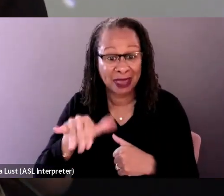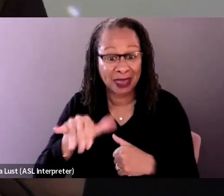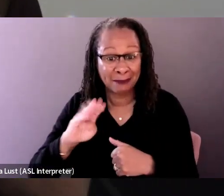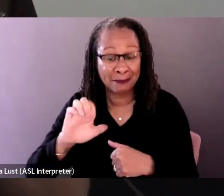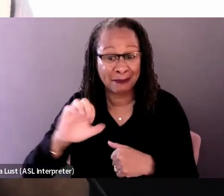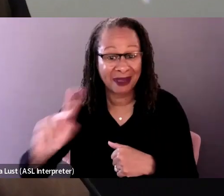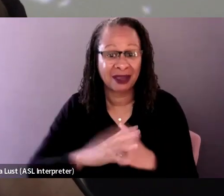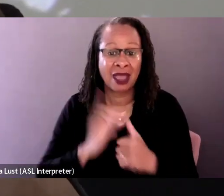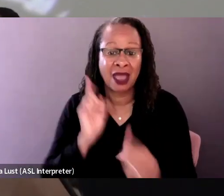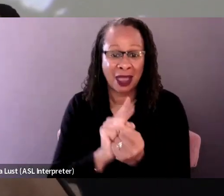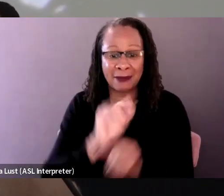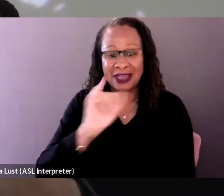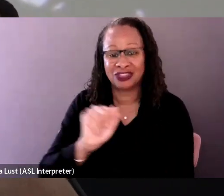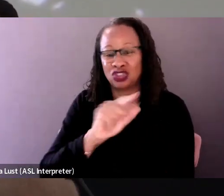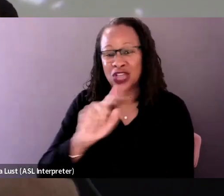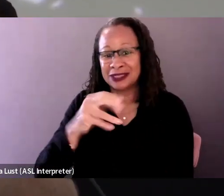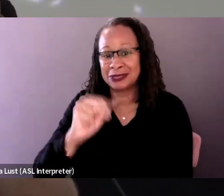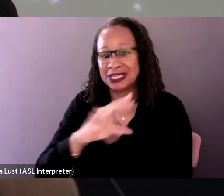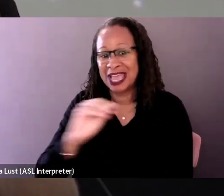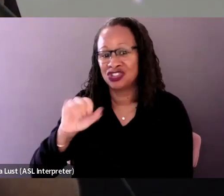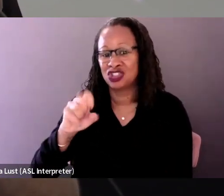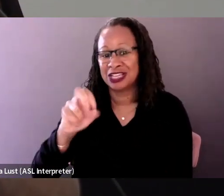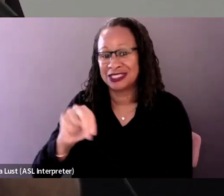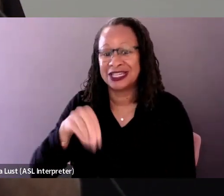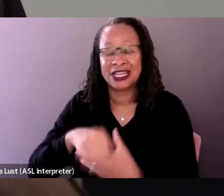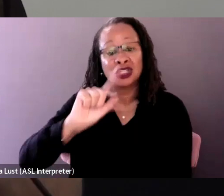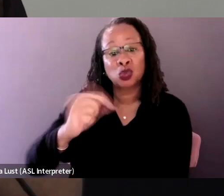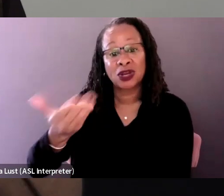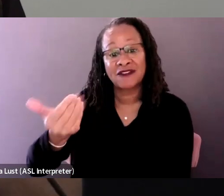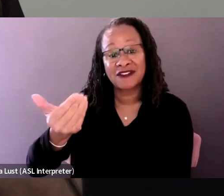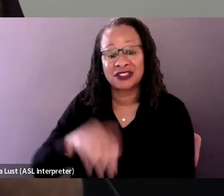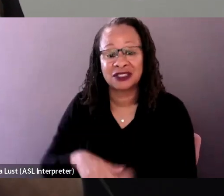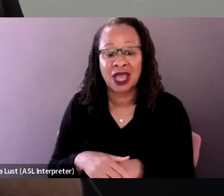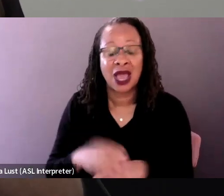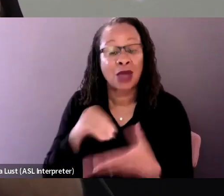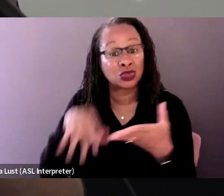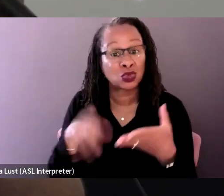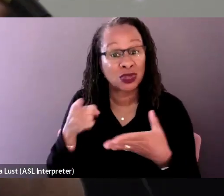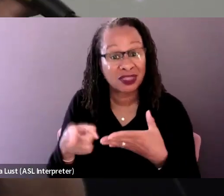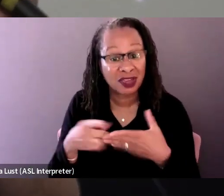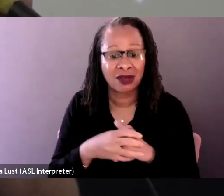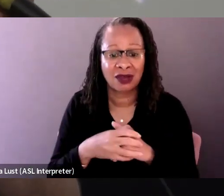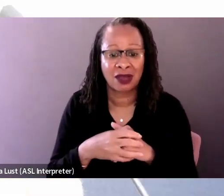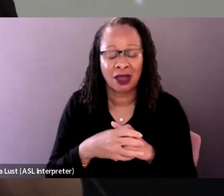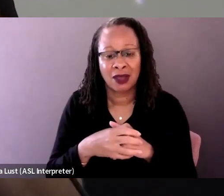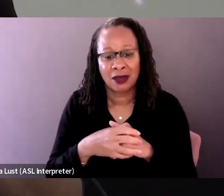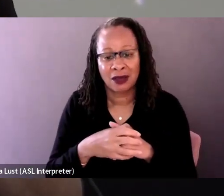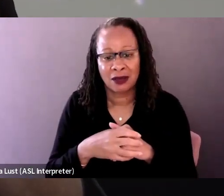and Jason in 2015 as a student of the factory, which I feel so blessed. Before